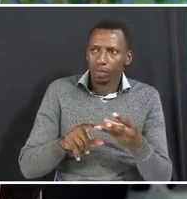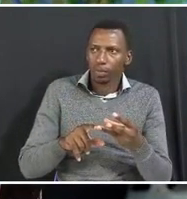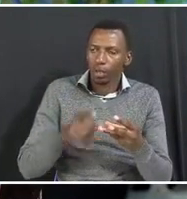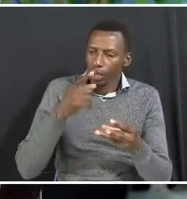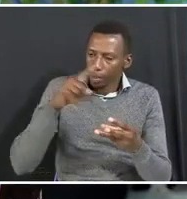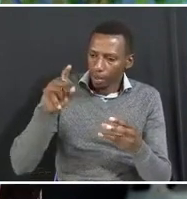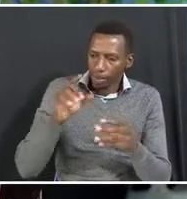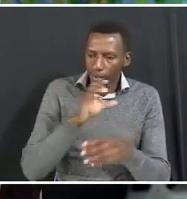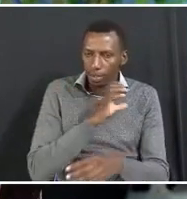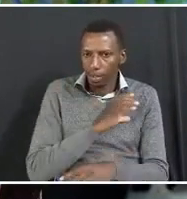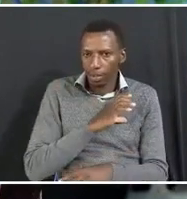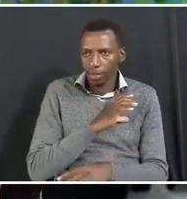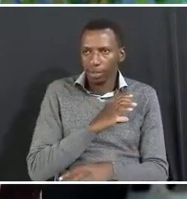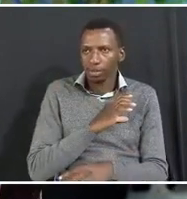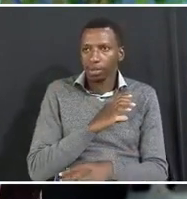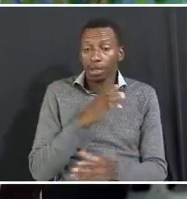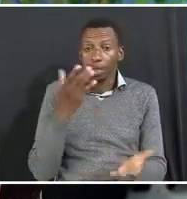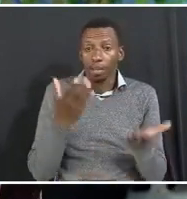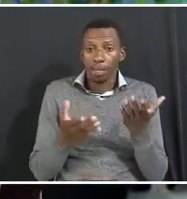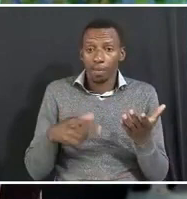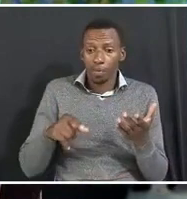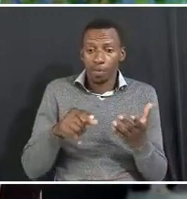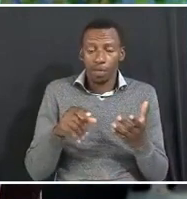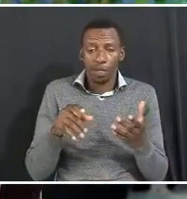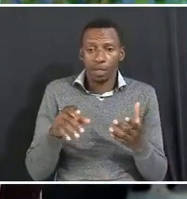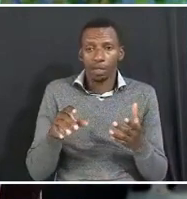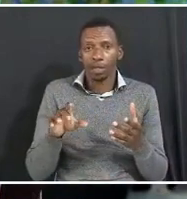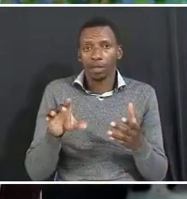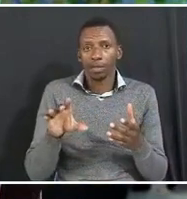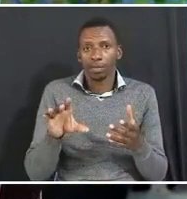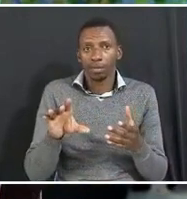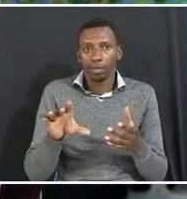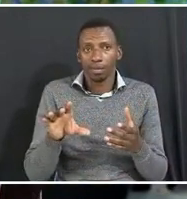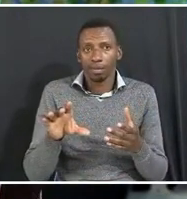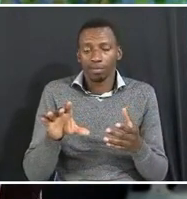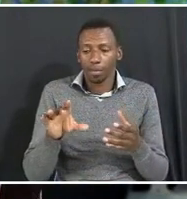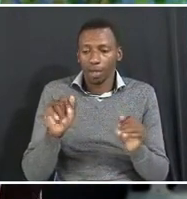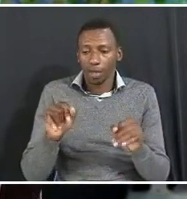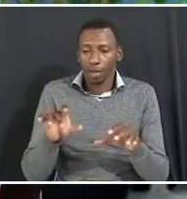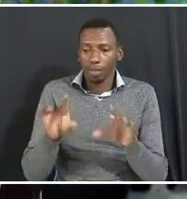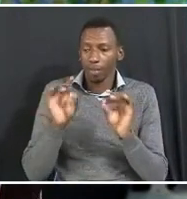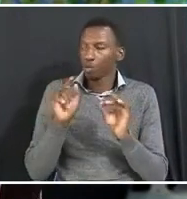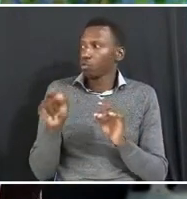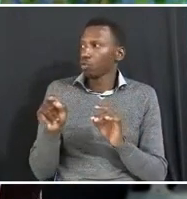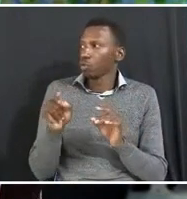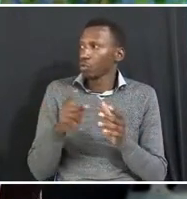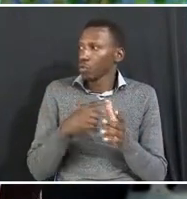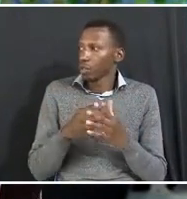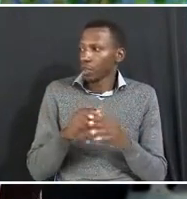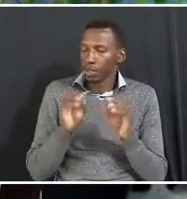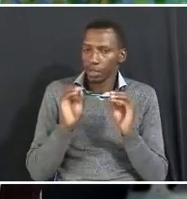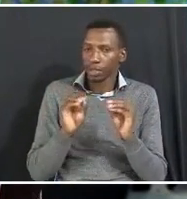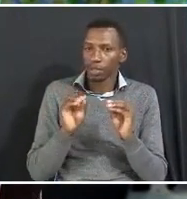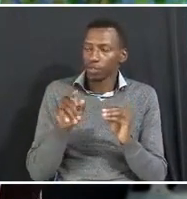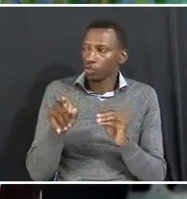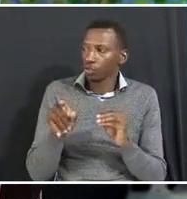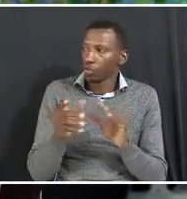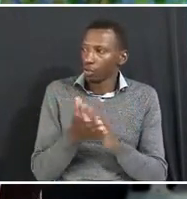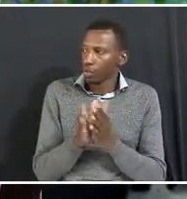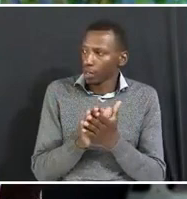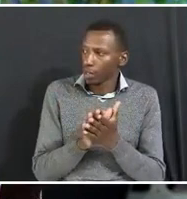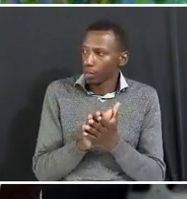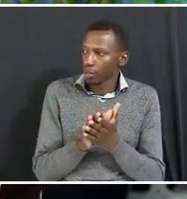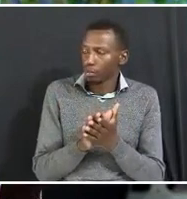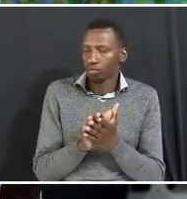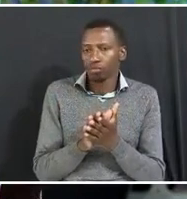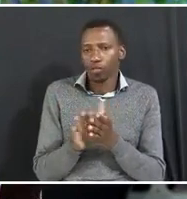right character. We may take you and nurture you to become whom a deacon or a